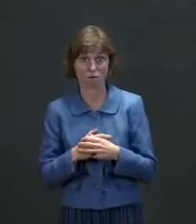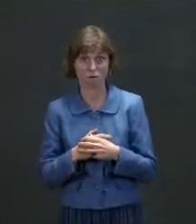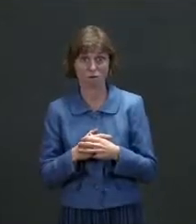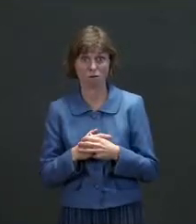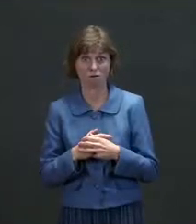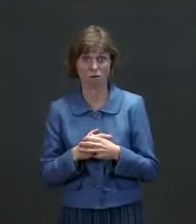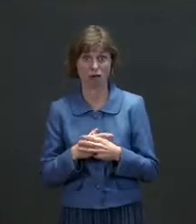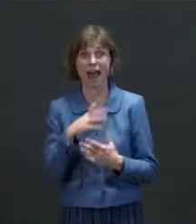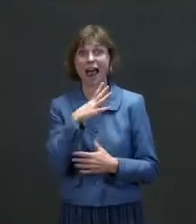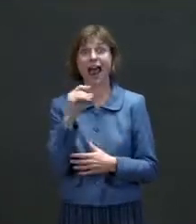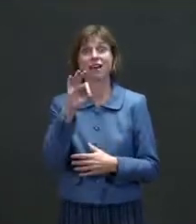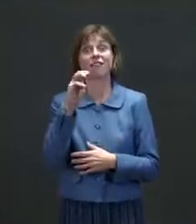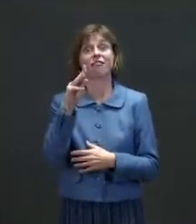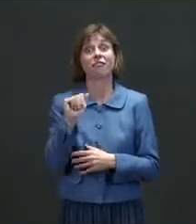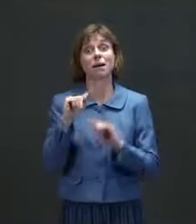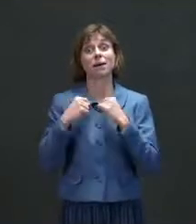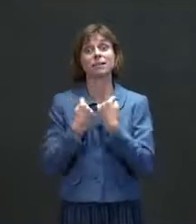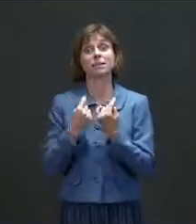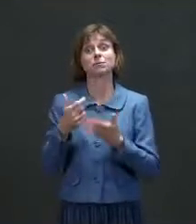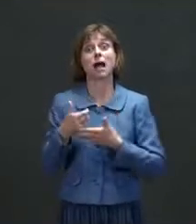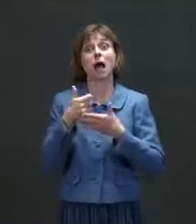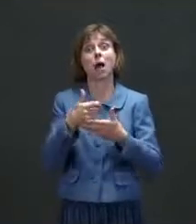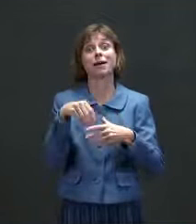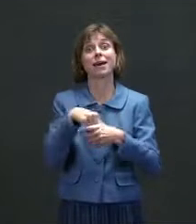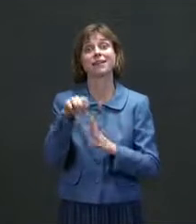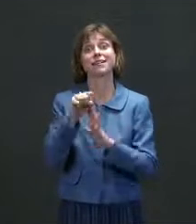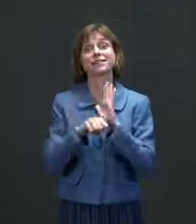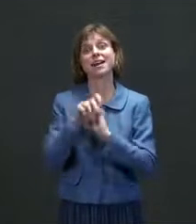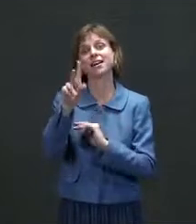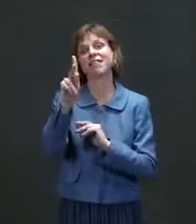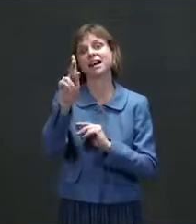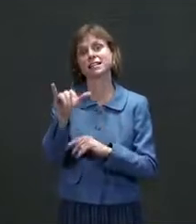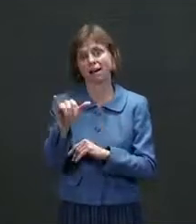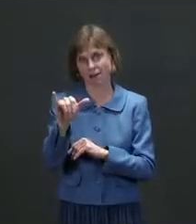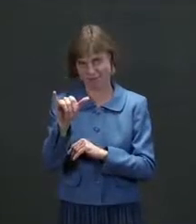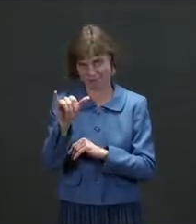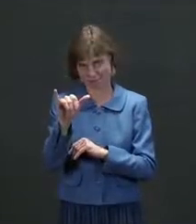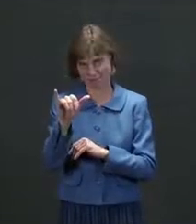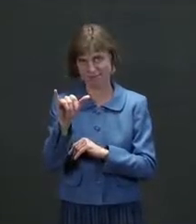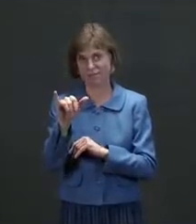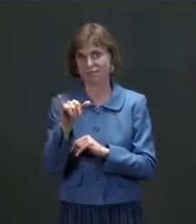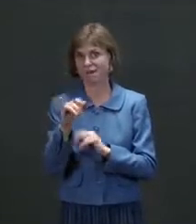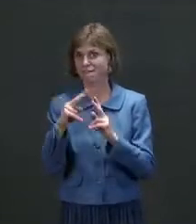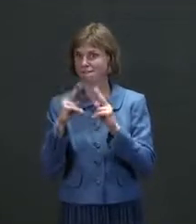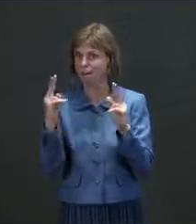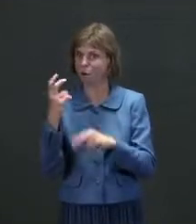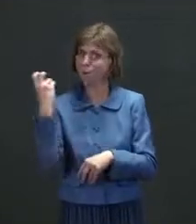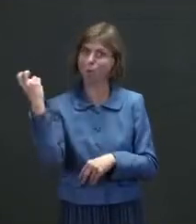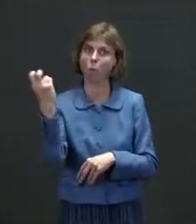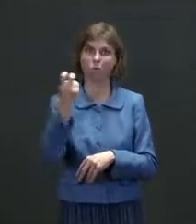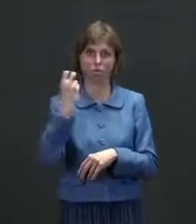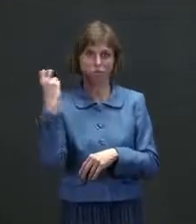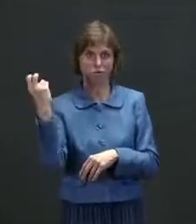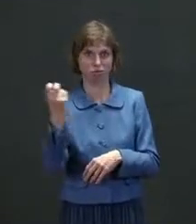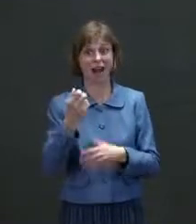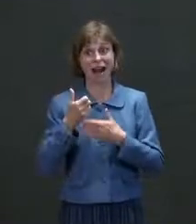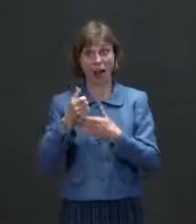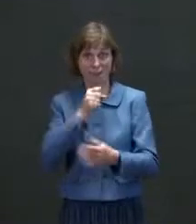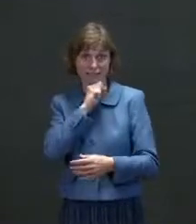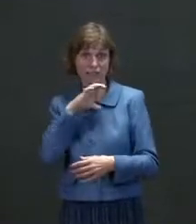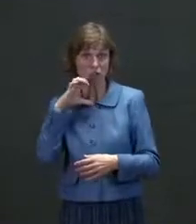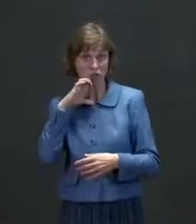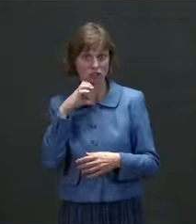who are helping us in the state of Kentucky. And they are also very mobile, and they are helping those seniors and